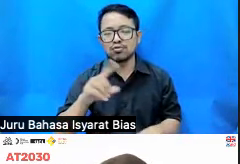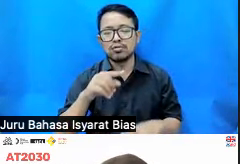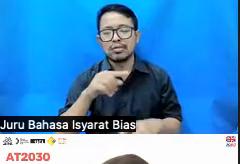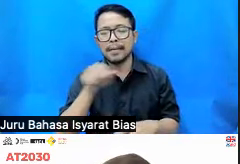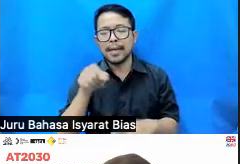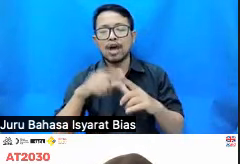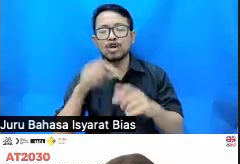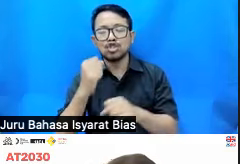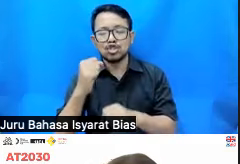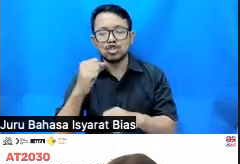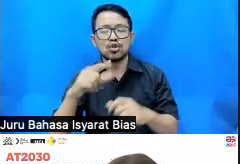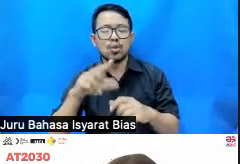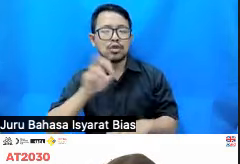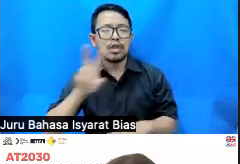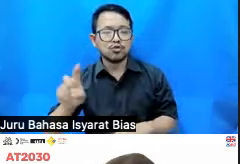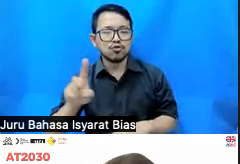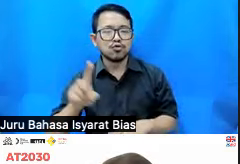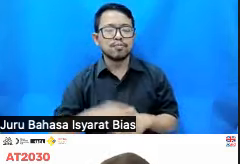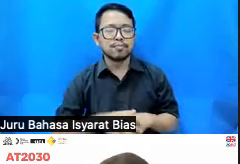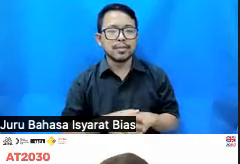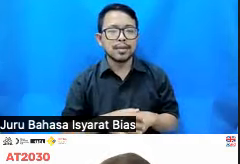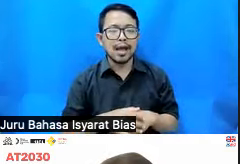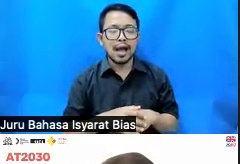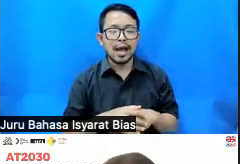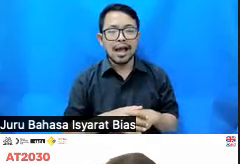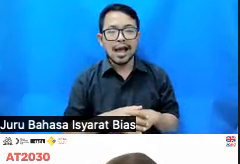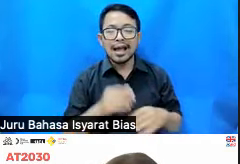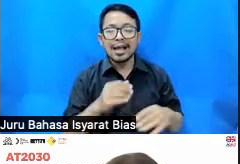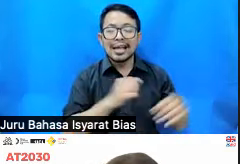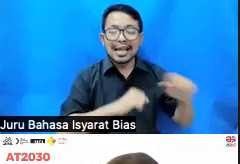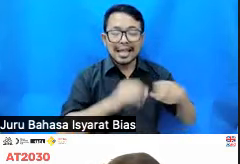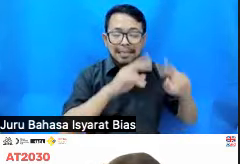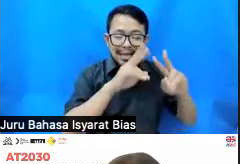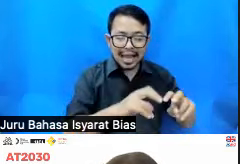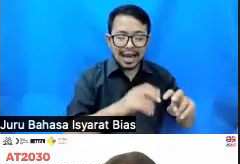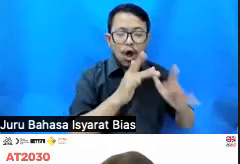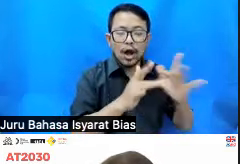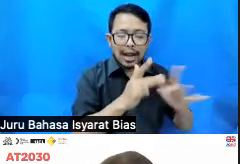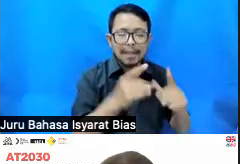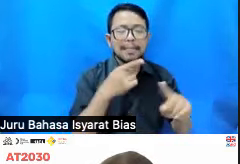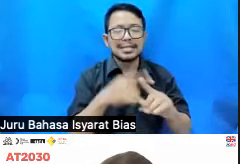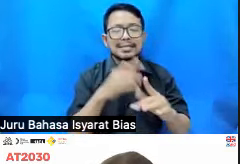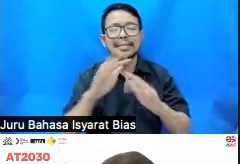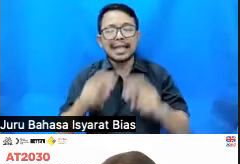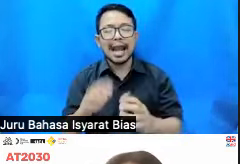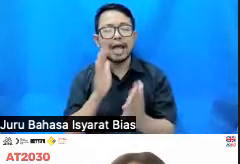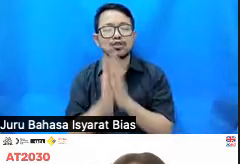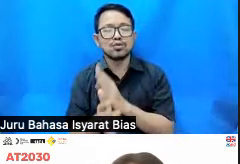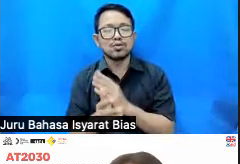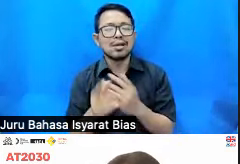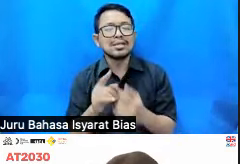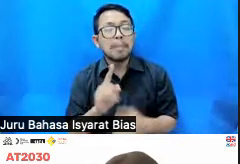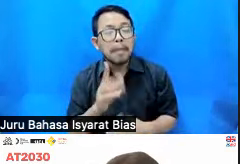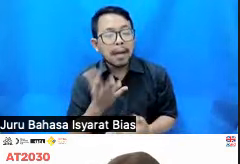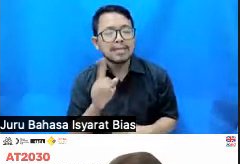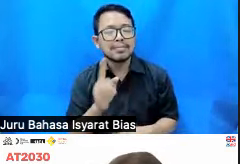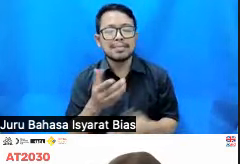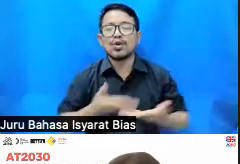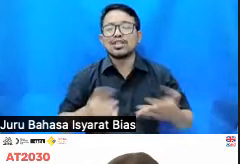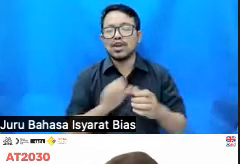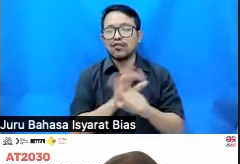and in-person research activities to account for the COVID-19 pandemic and make sure that we delivered this research in an inclusive